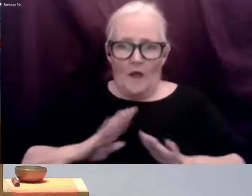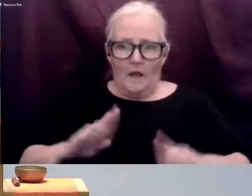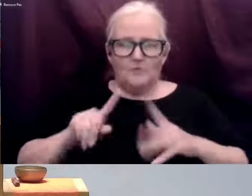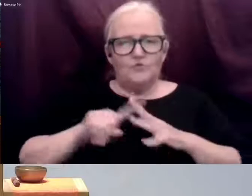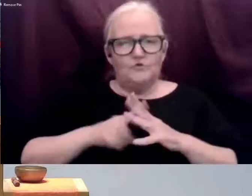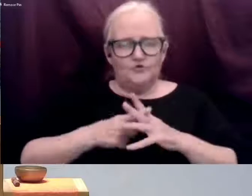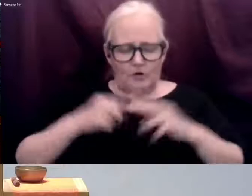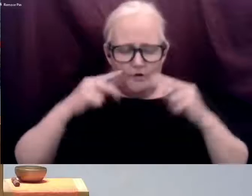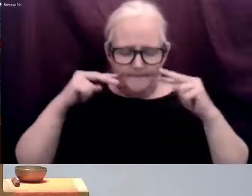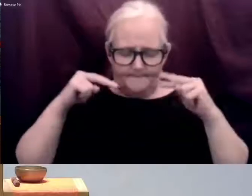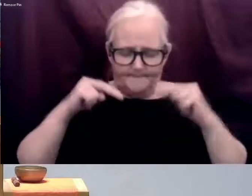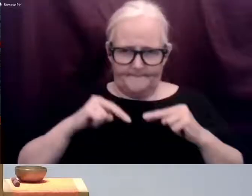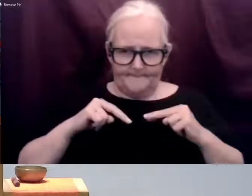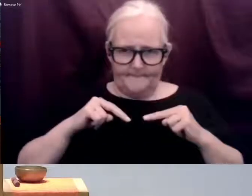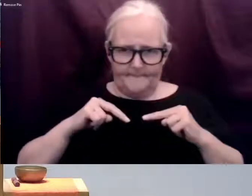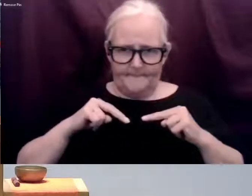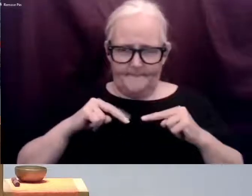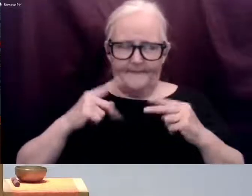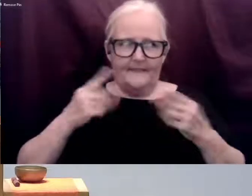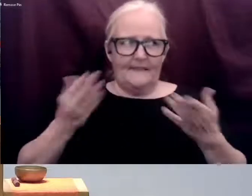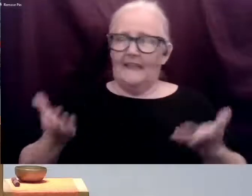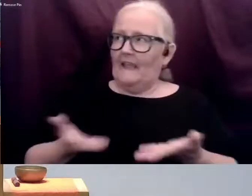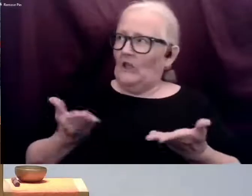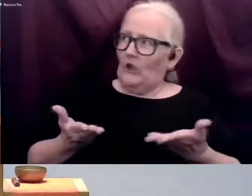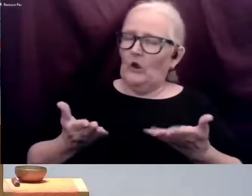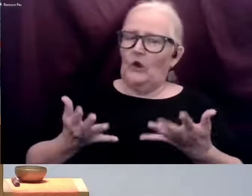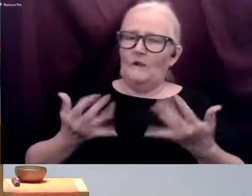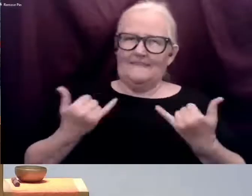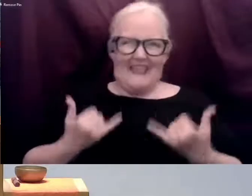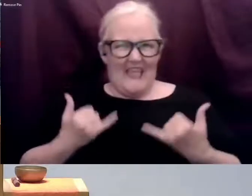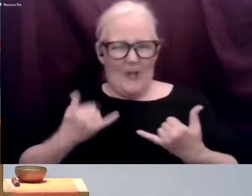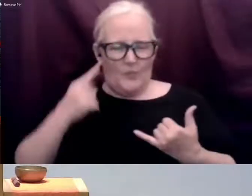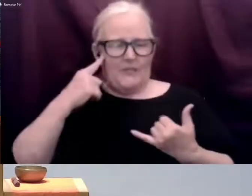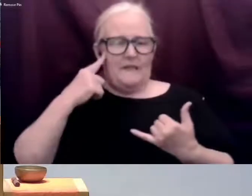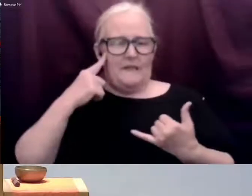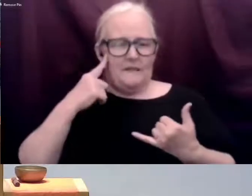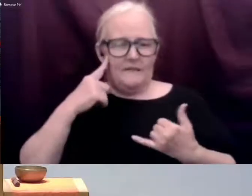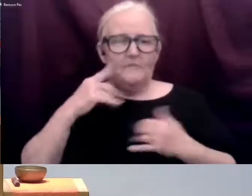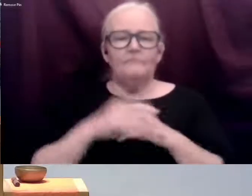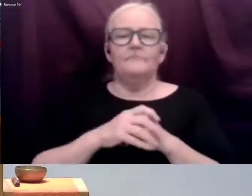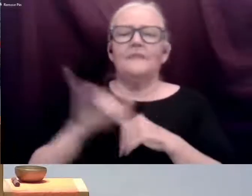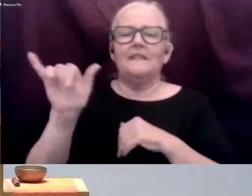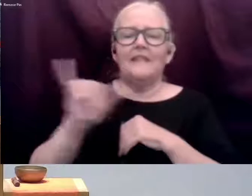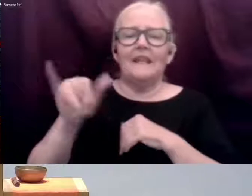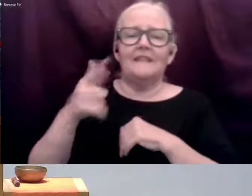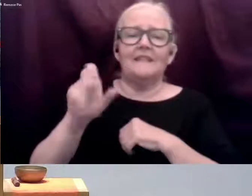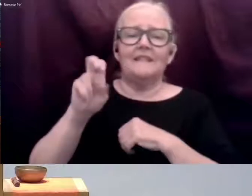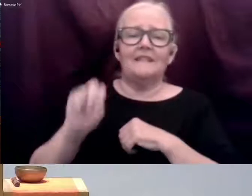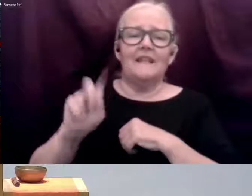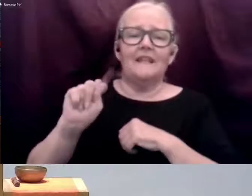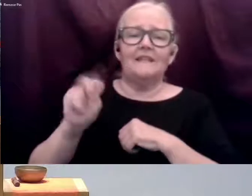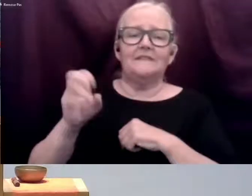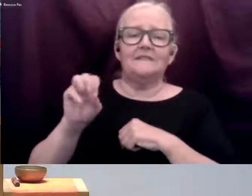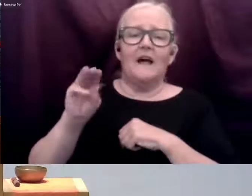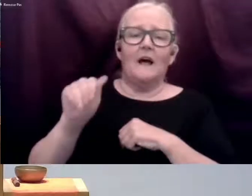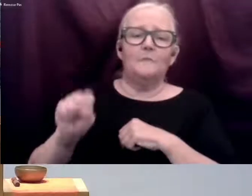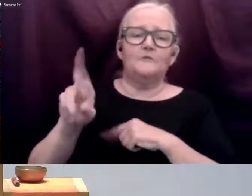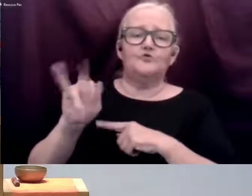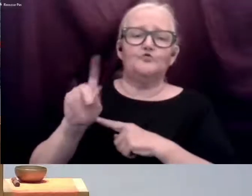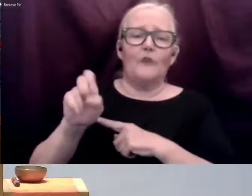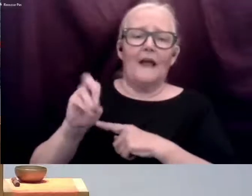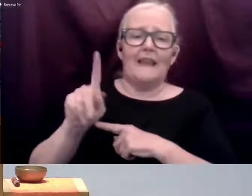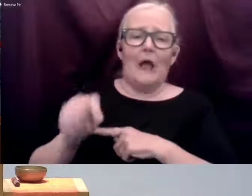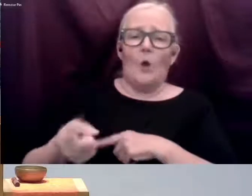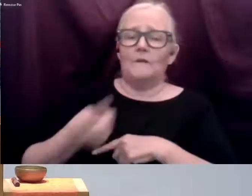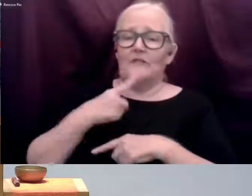now, let us remember, as my colleague Glenn Thomas Rideout says, the sound of babies and children in